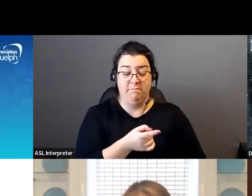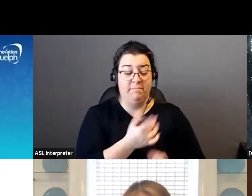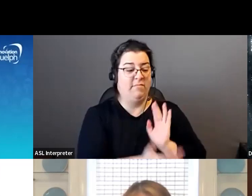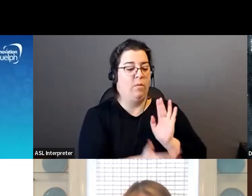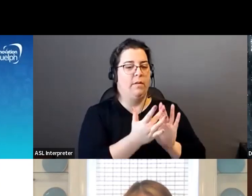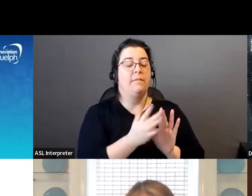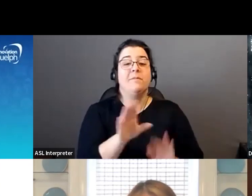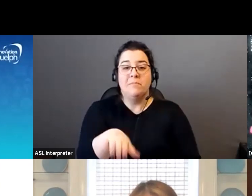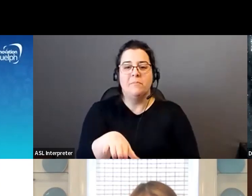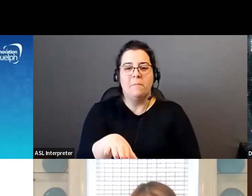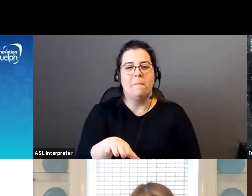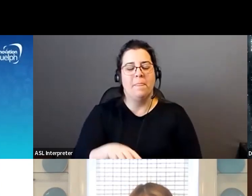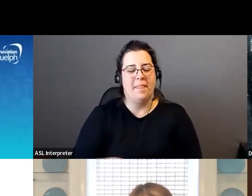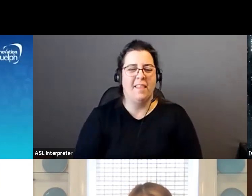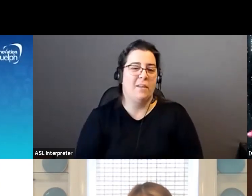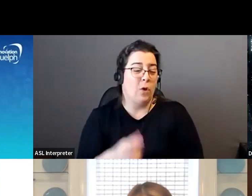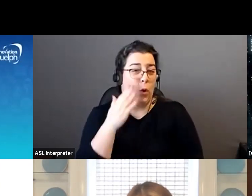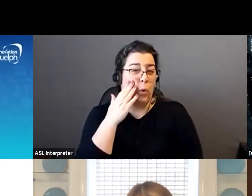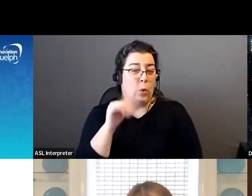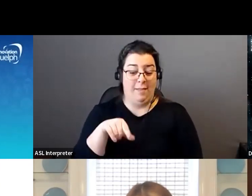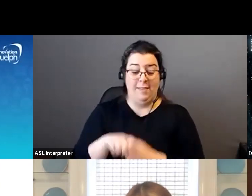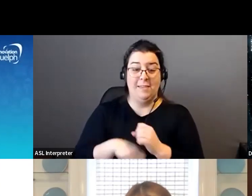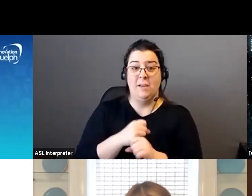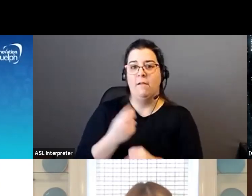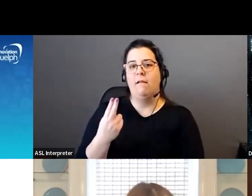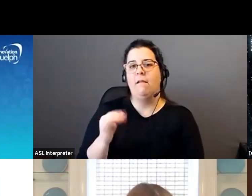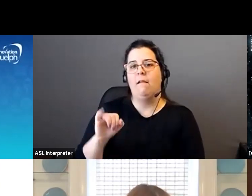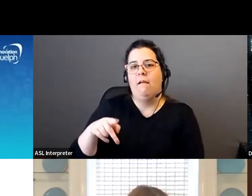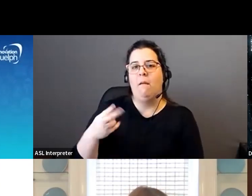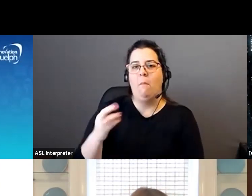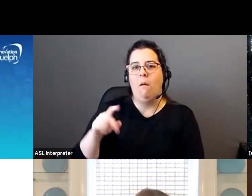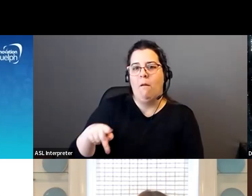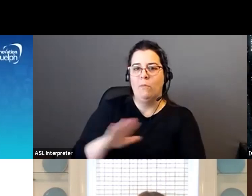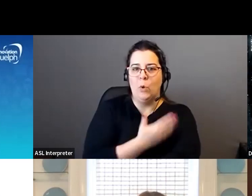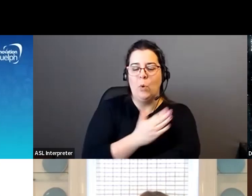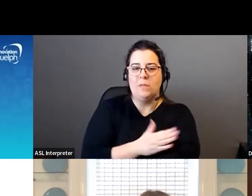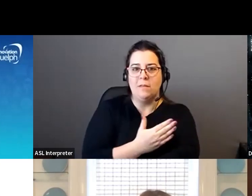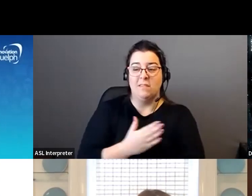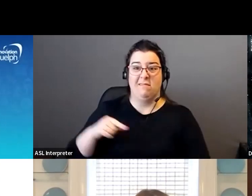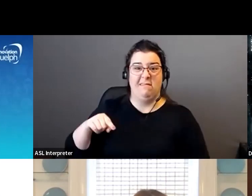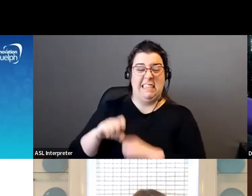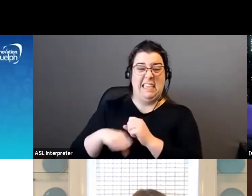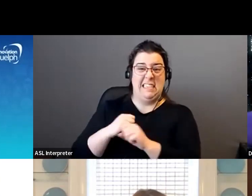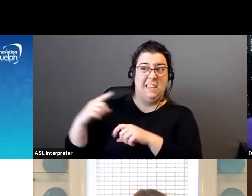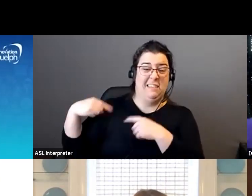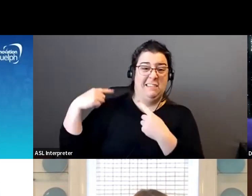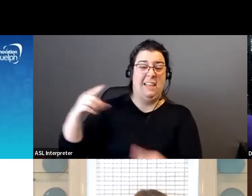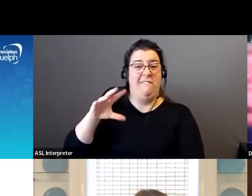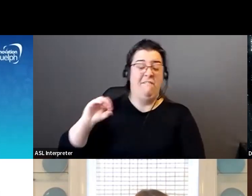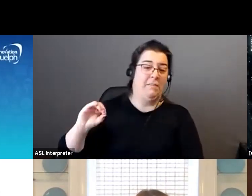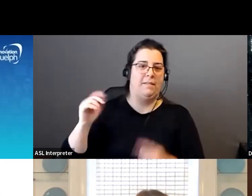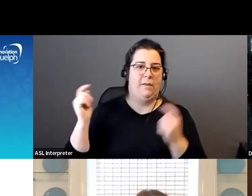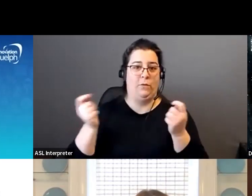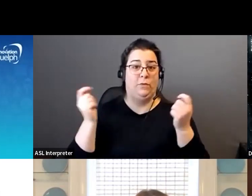not know, this is the 50th anniversary of hip hop music. And she has about 10 people